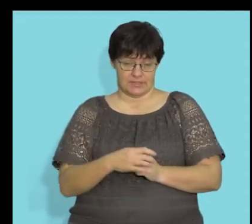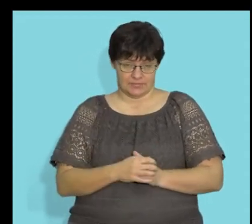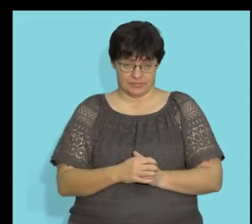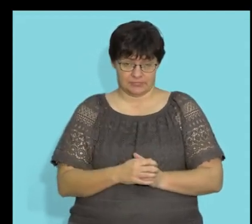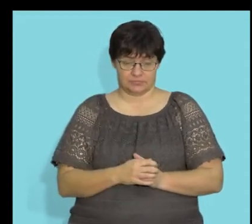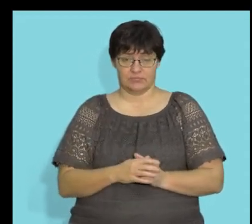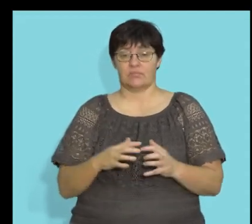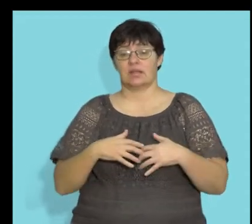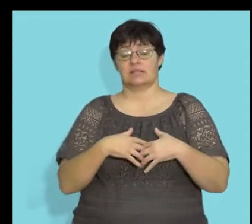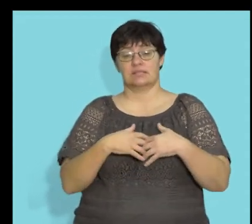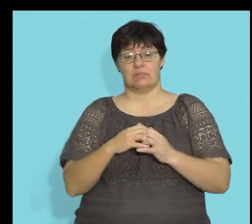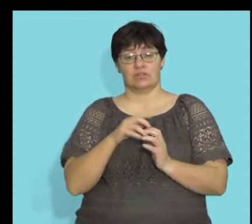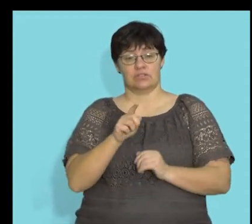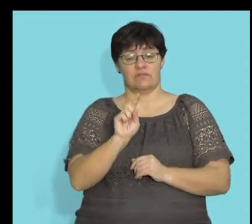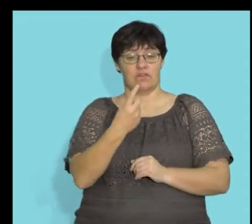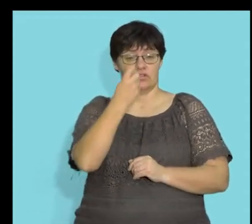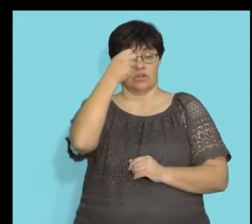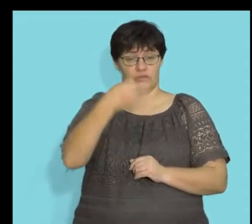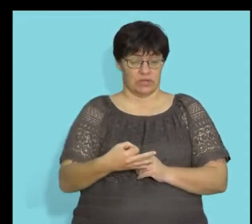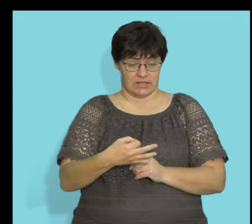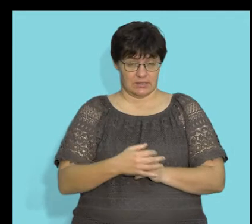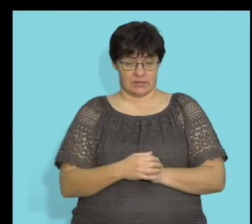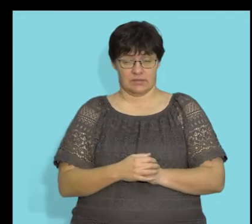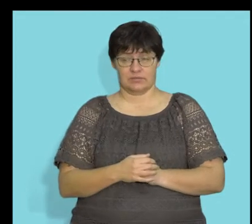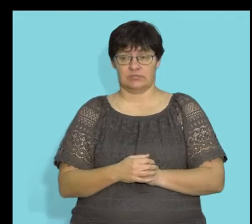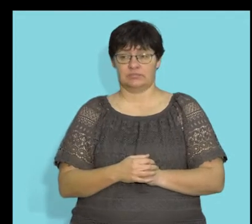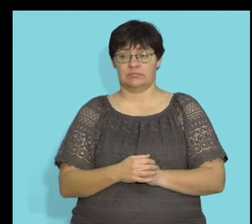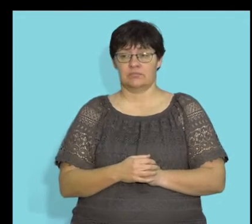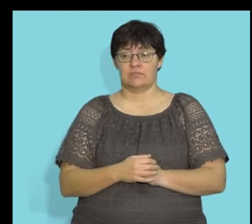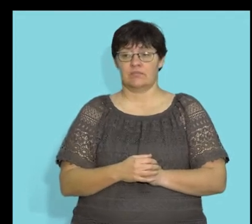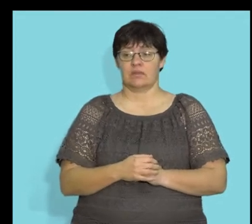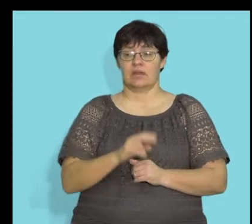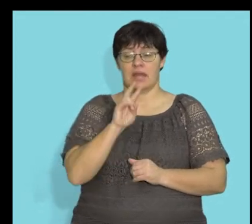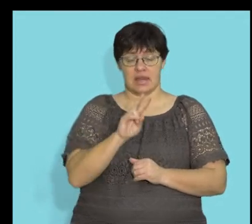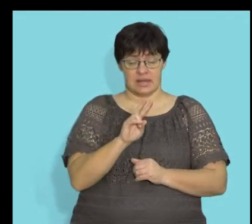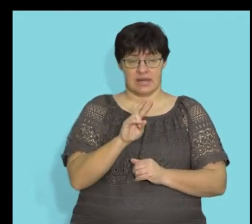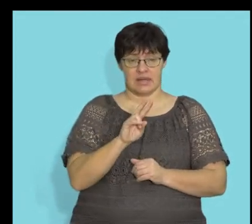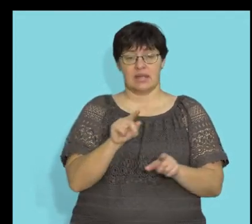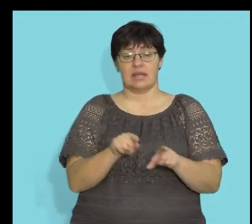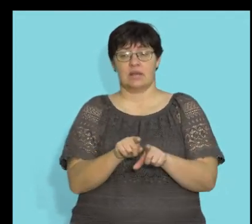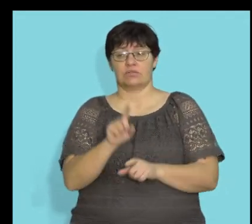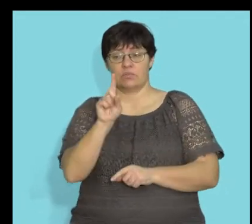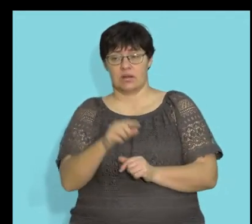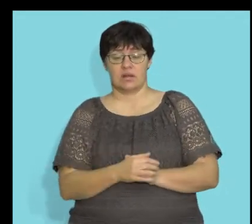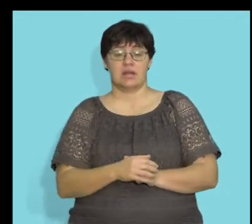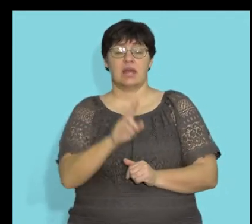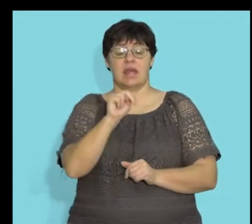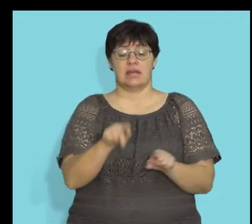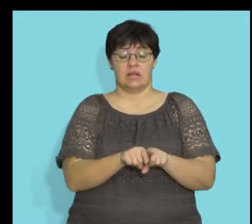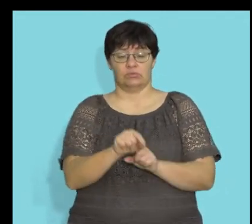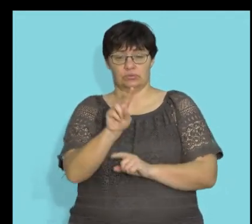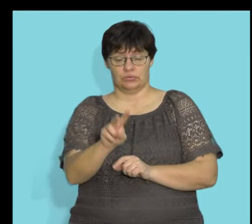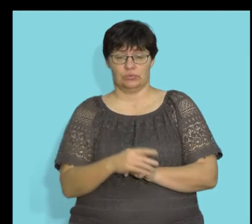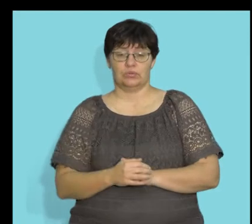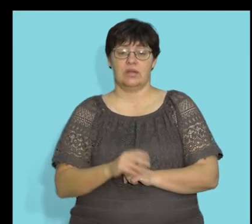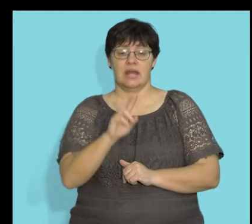to establish the value of the first 3 terms is we're going to substitute when n is equal to 1, when n is equal